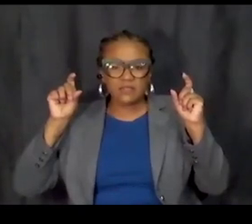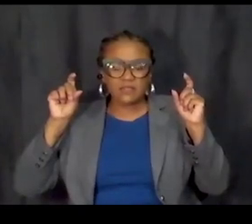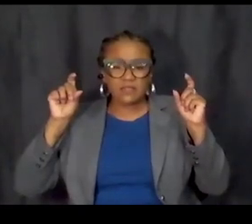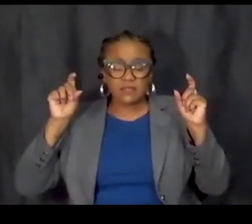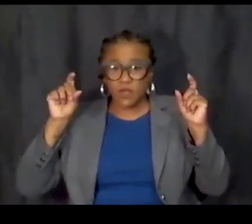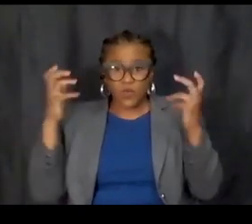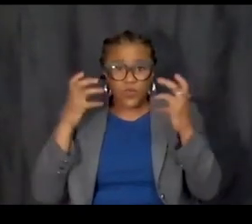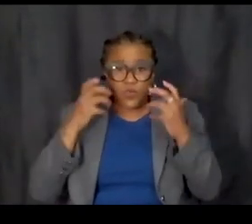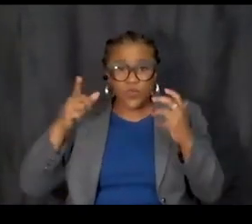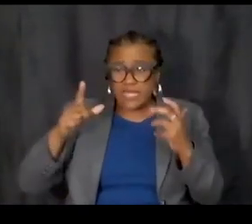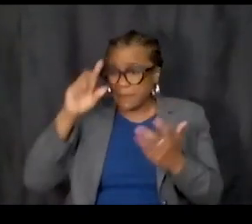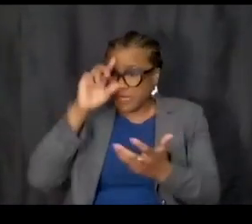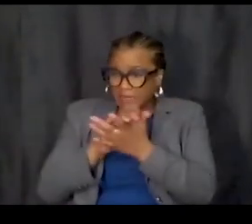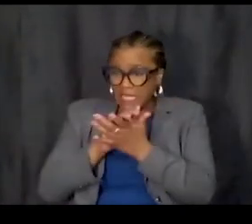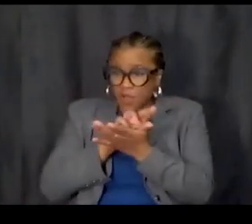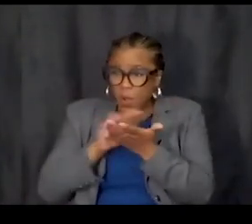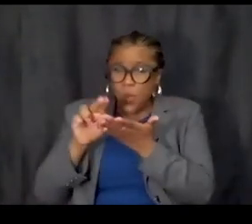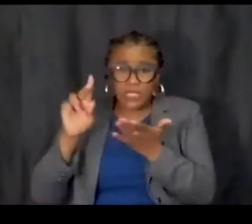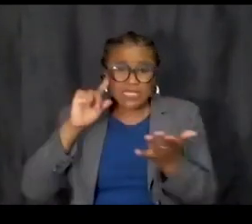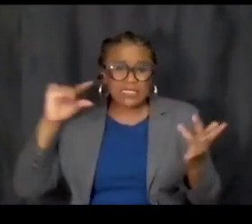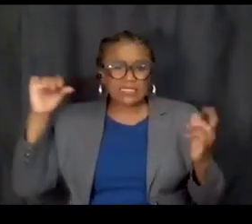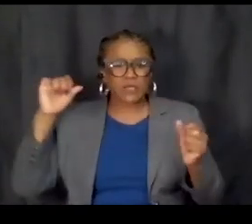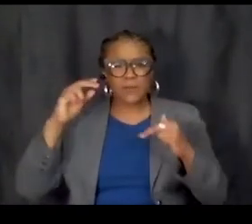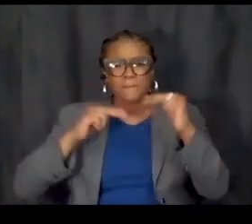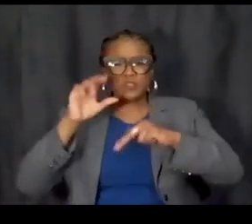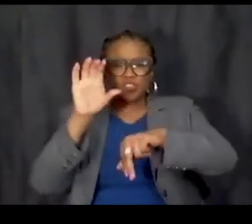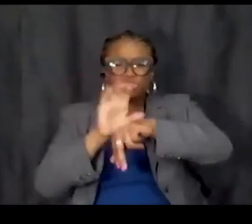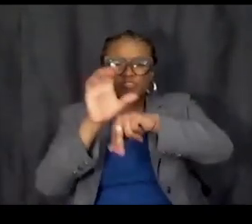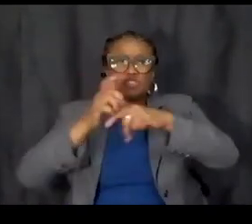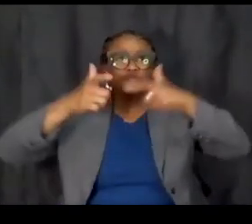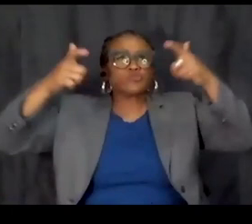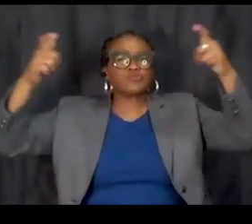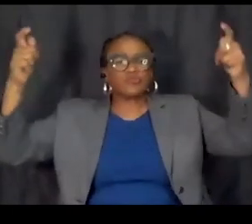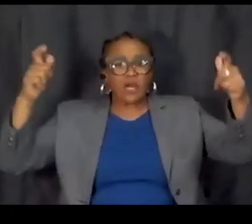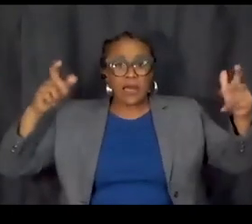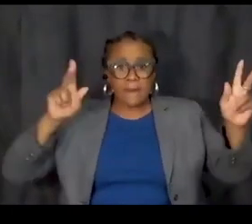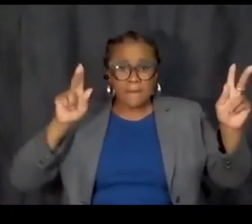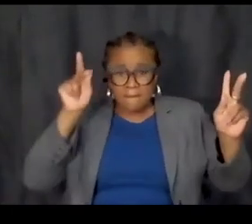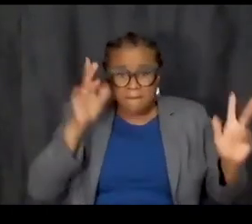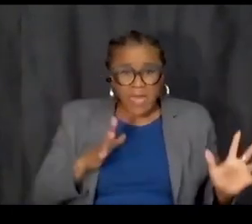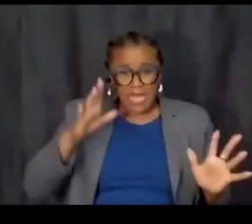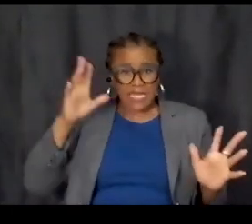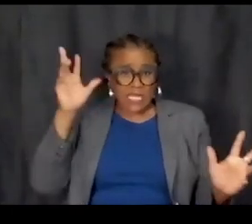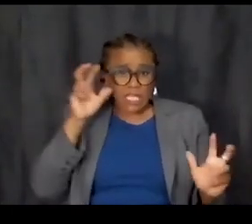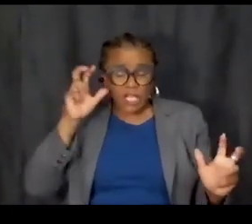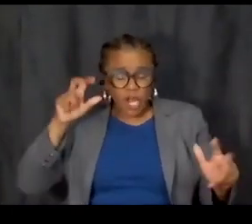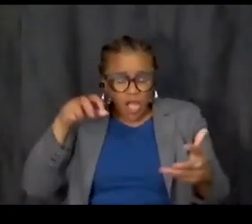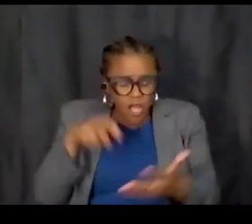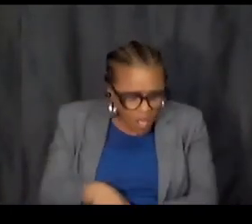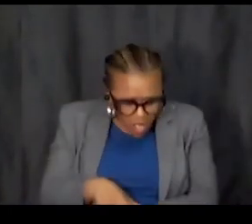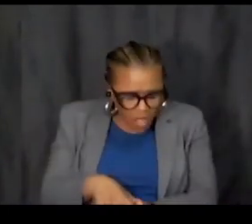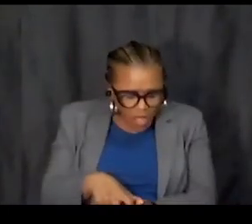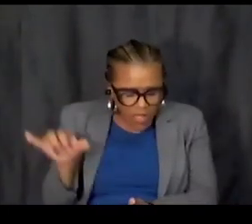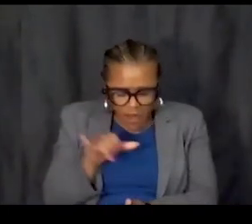to contain it, pulling hearing men from their knees as though deafness is a kind of atheism. Who would turn down